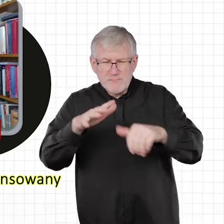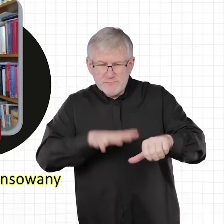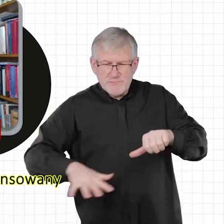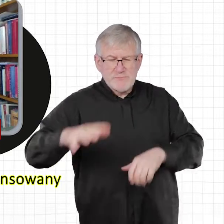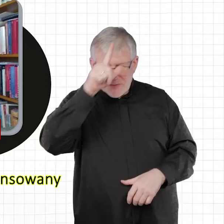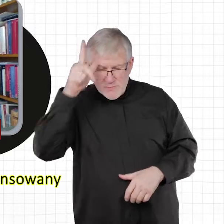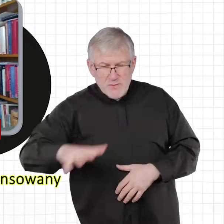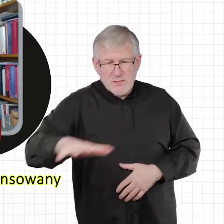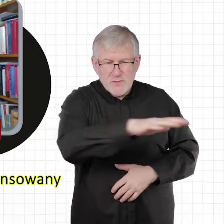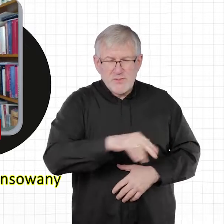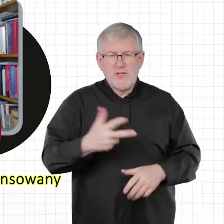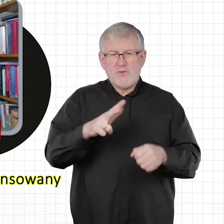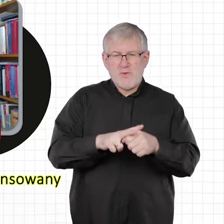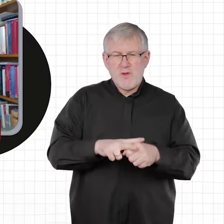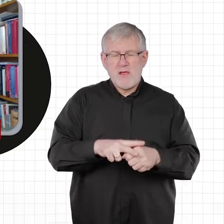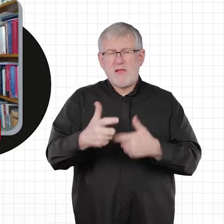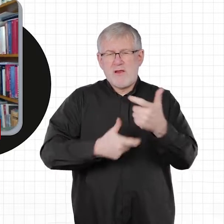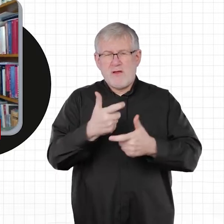EOU.